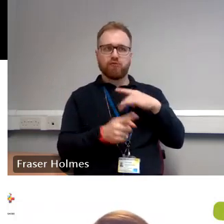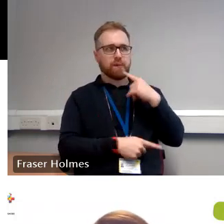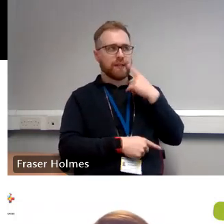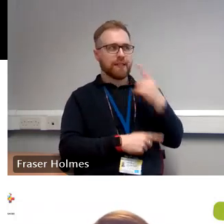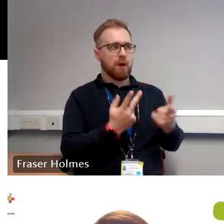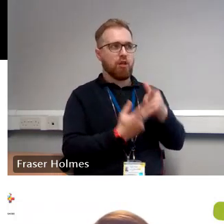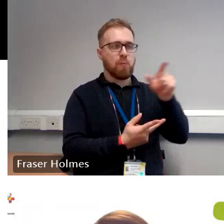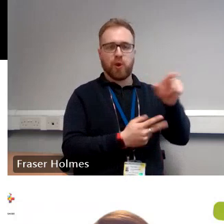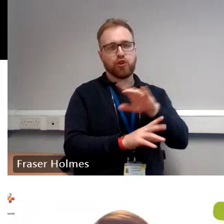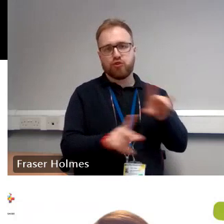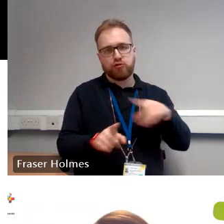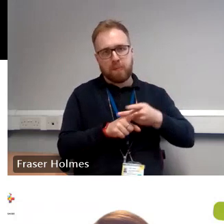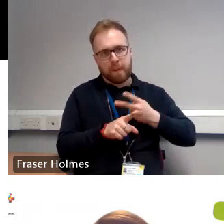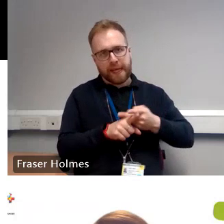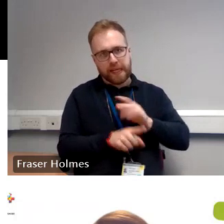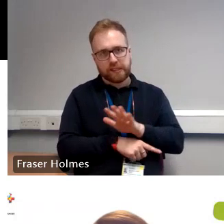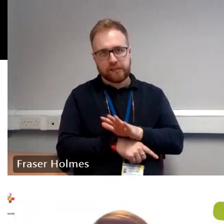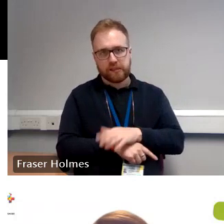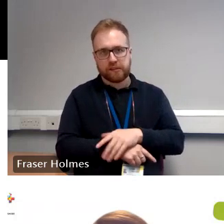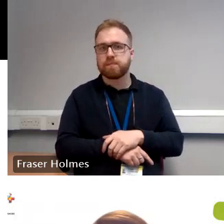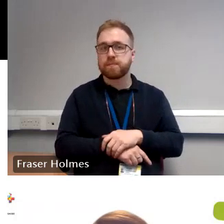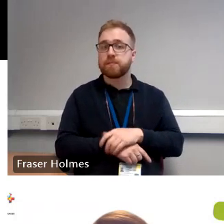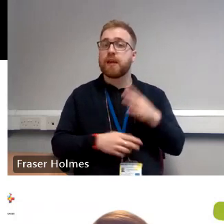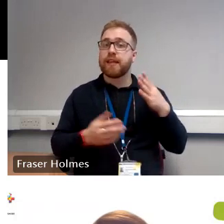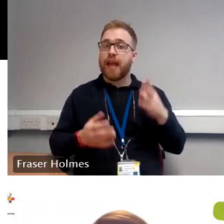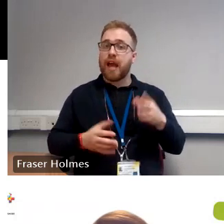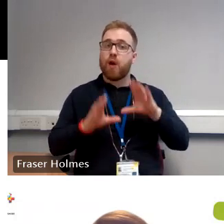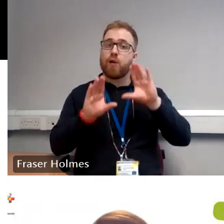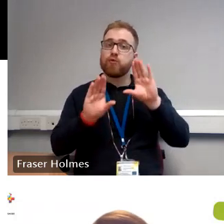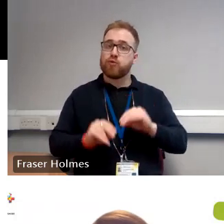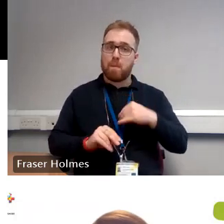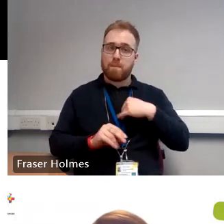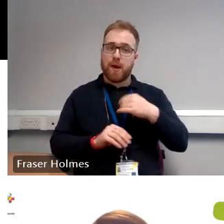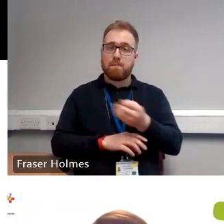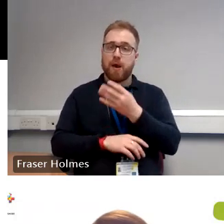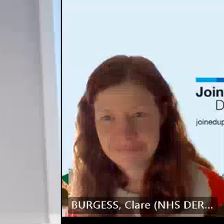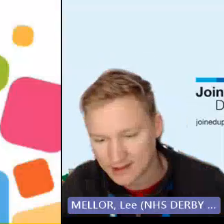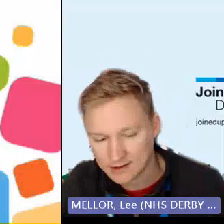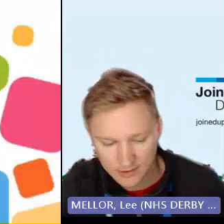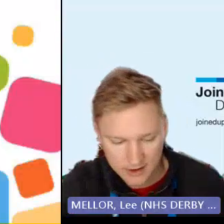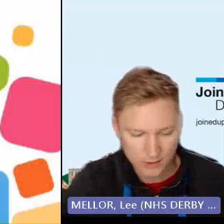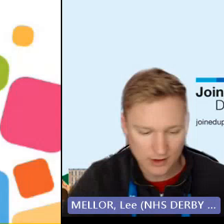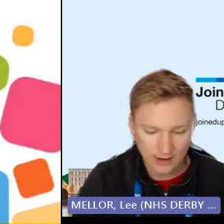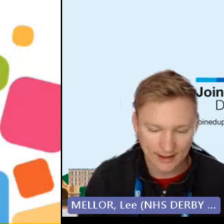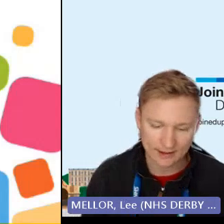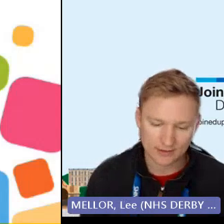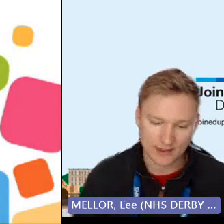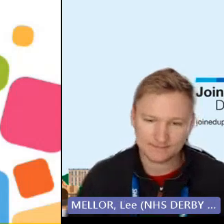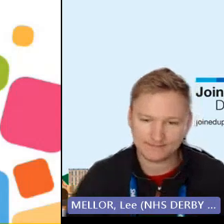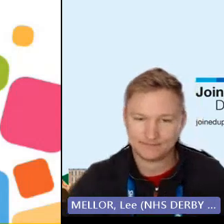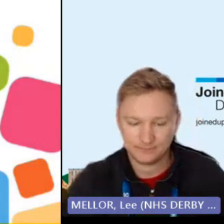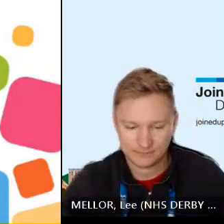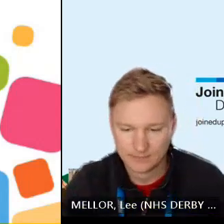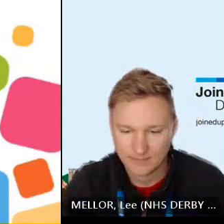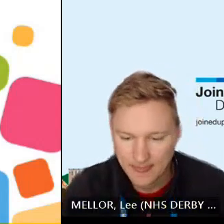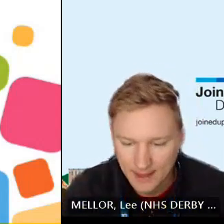it. So I'm now going to stop sharing my screen and I'm going to hand over to Claire and